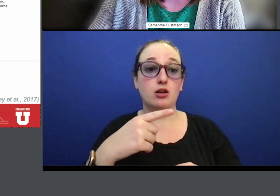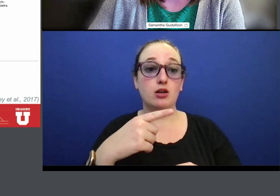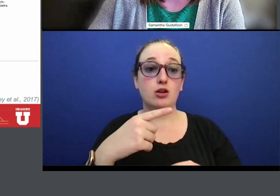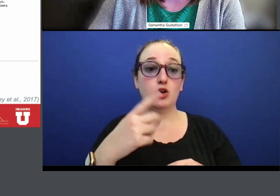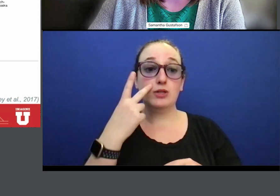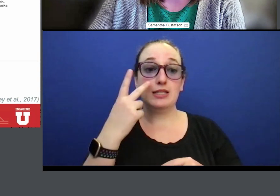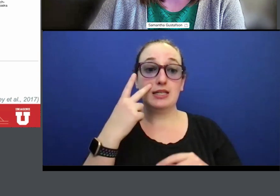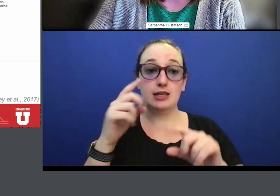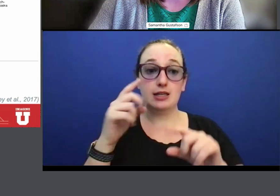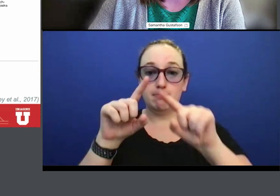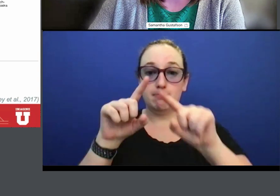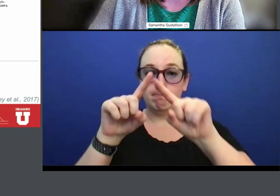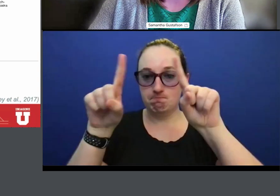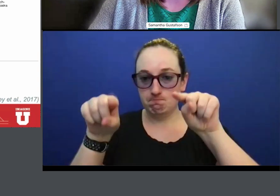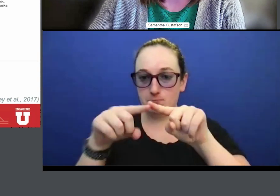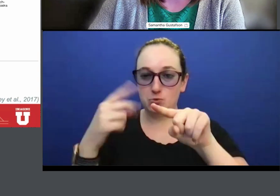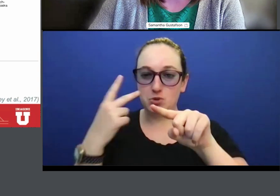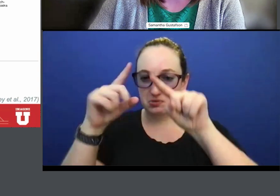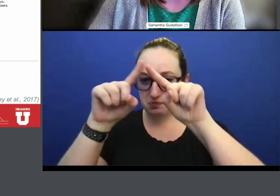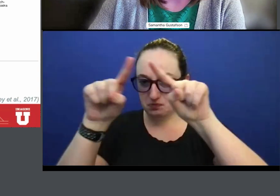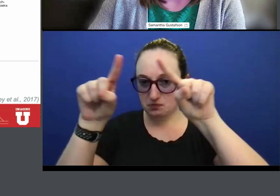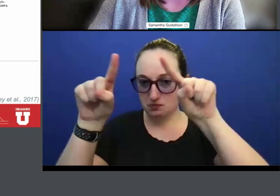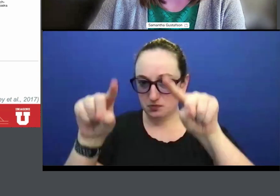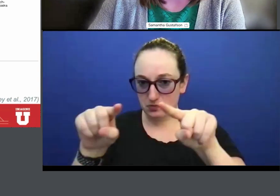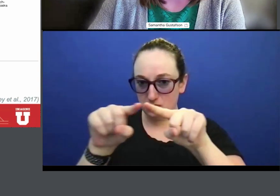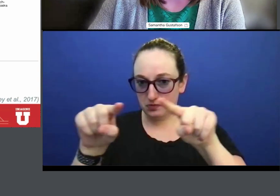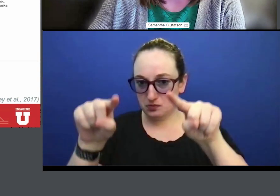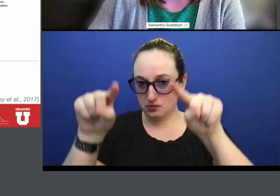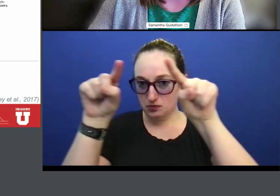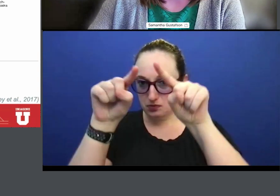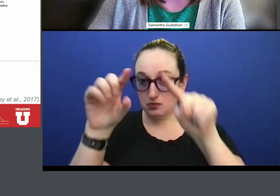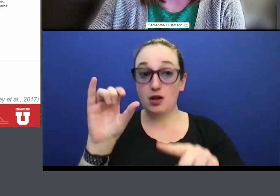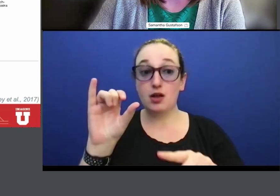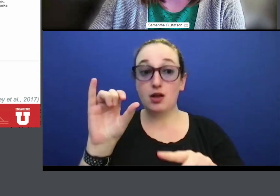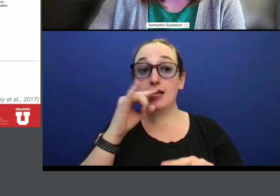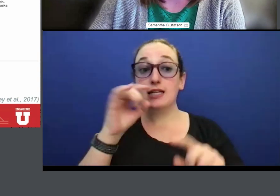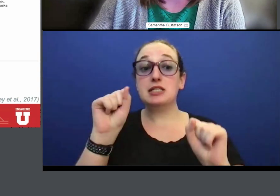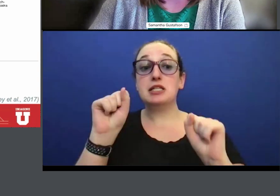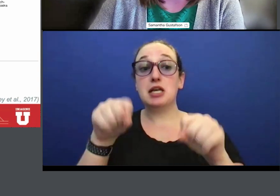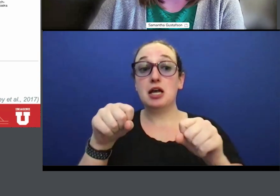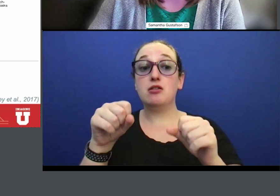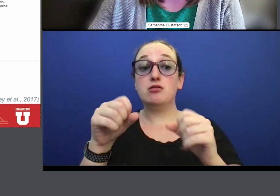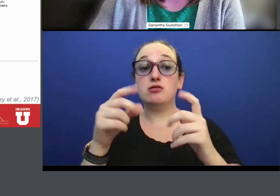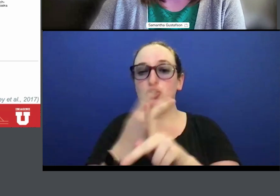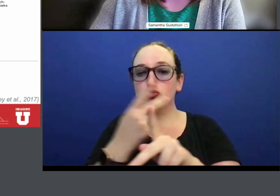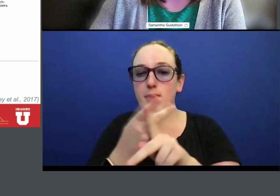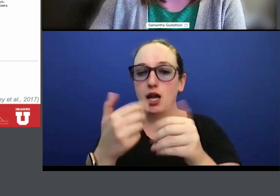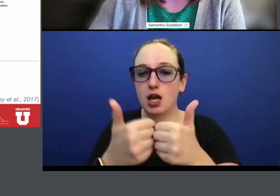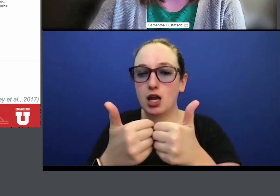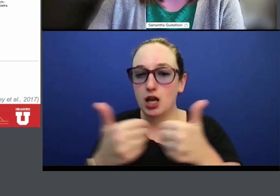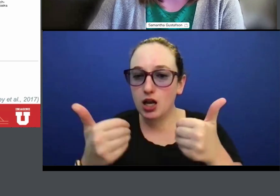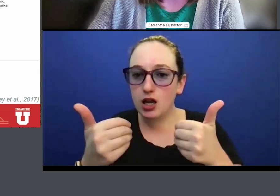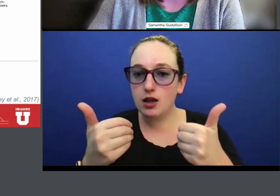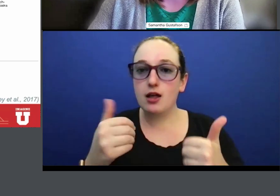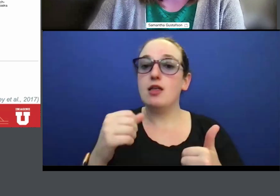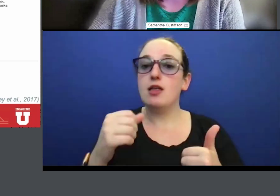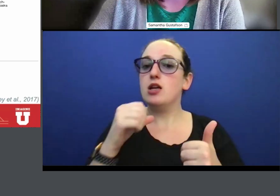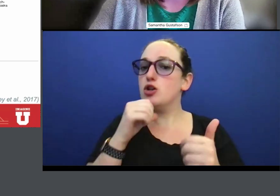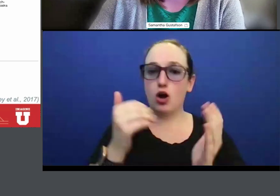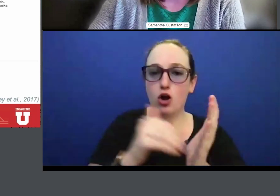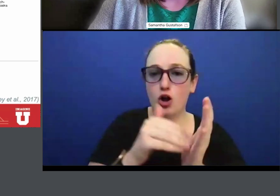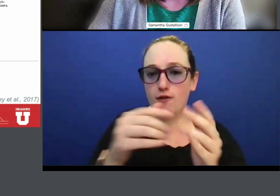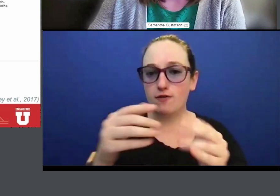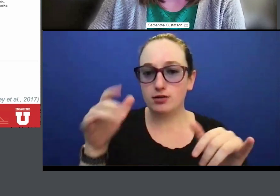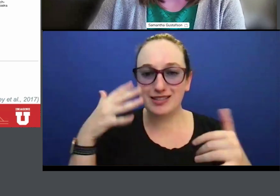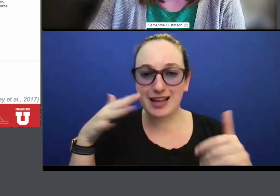the dotted window here, that's where we're looking. You can see that they were able to discriminate the infrequent sound from the frequent